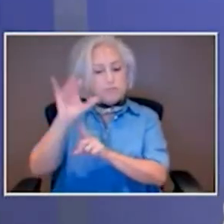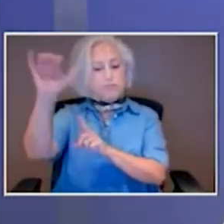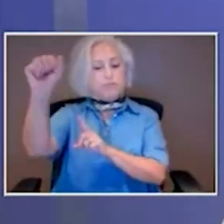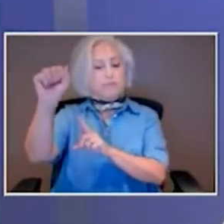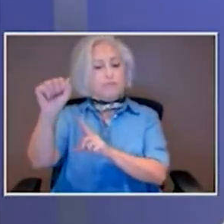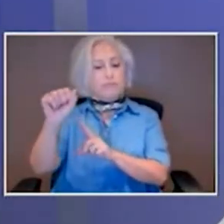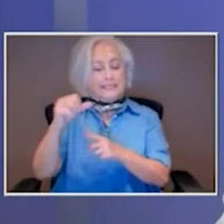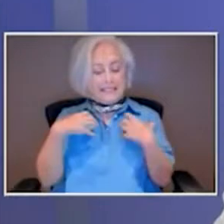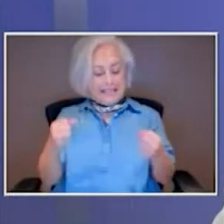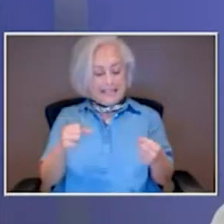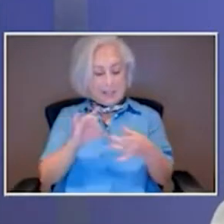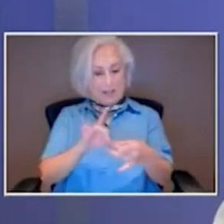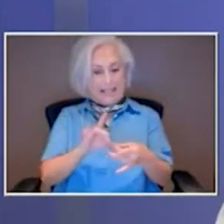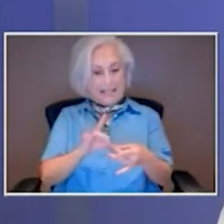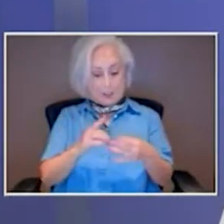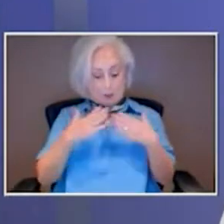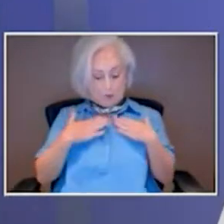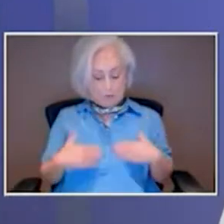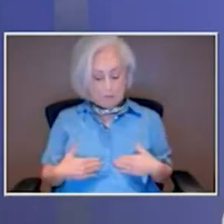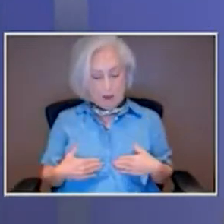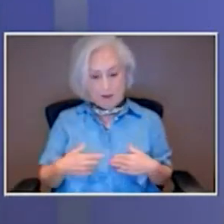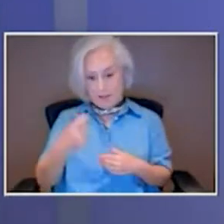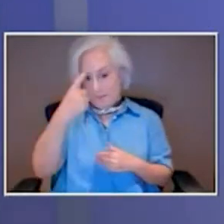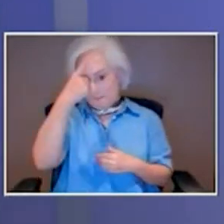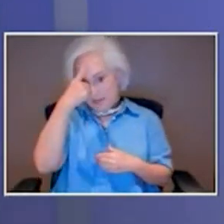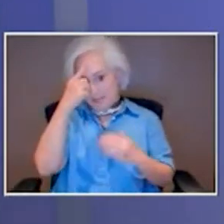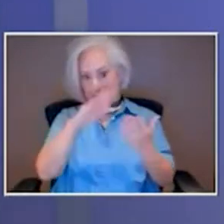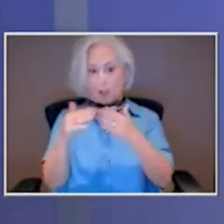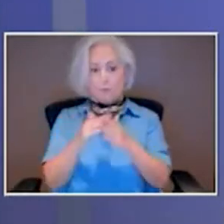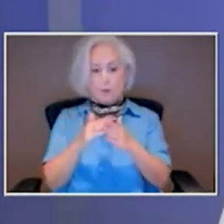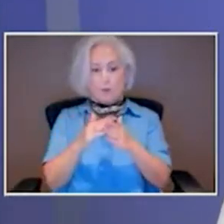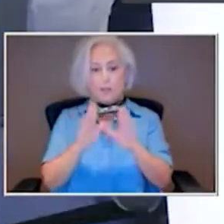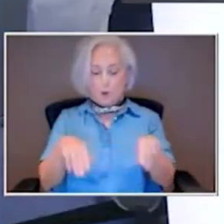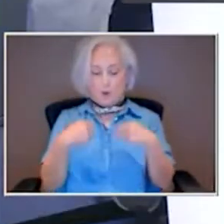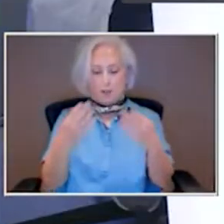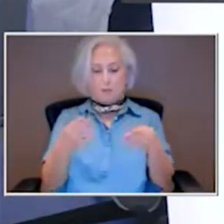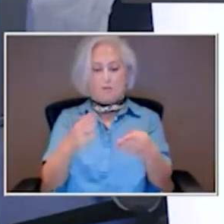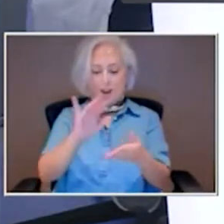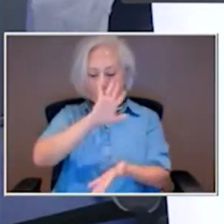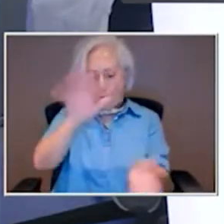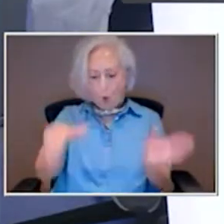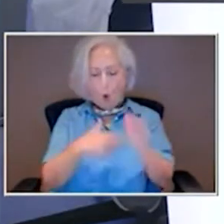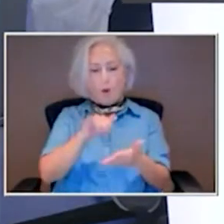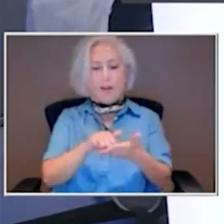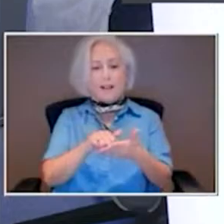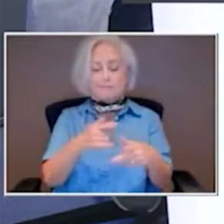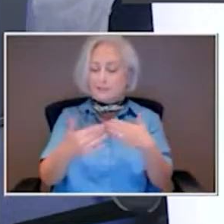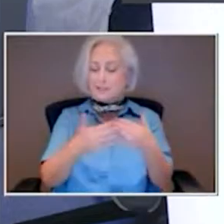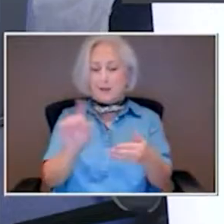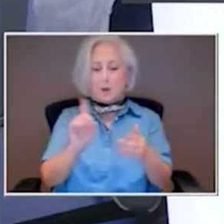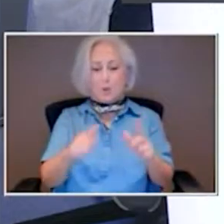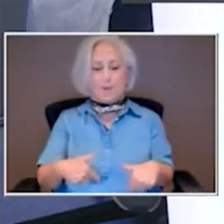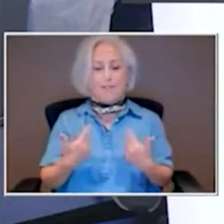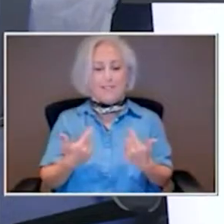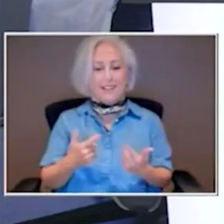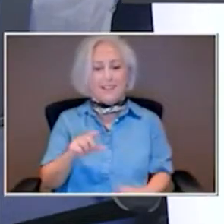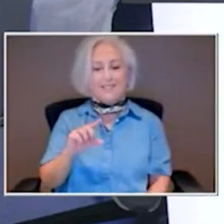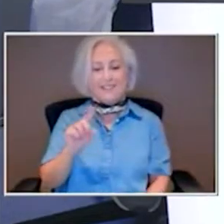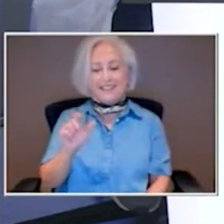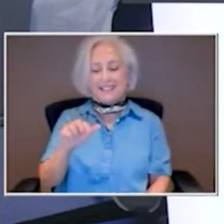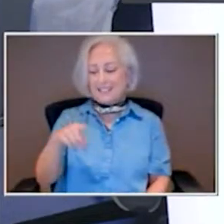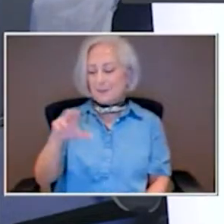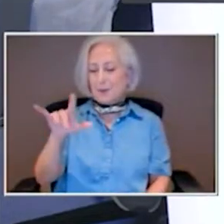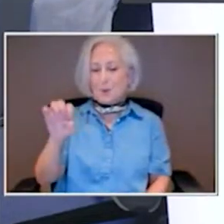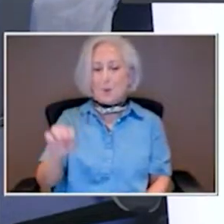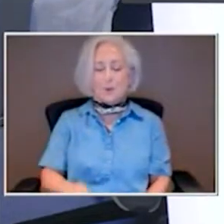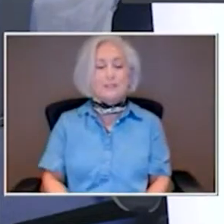can provide comprehensive care no matter what the zip code is. Absolutely. Dr. Wagner, what's the big takeaway